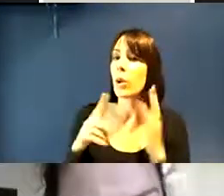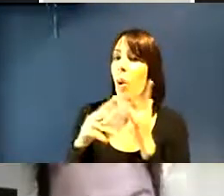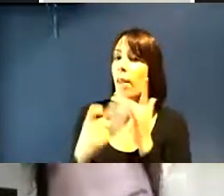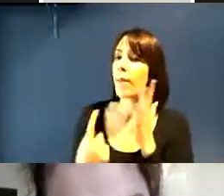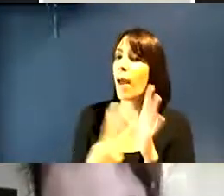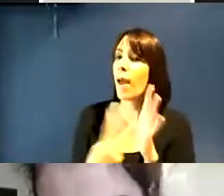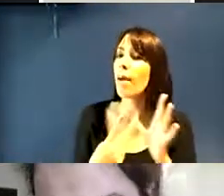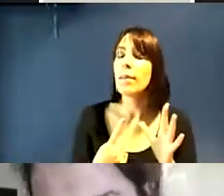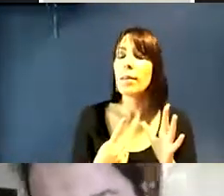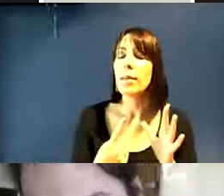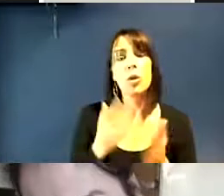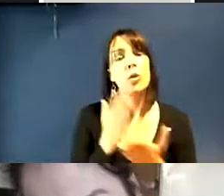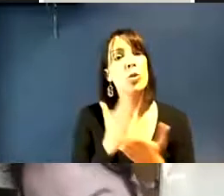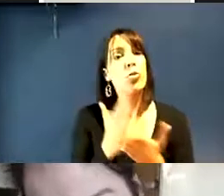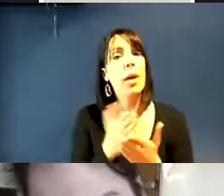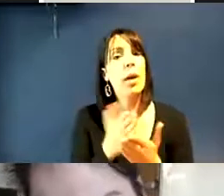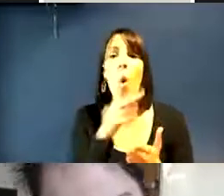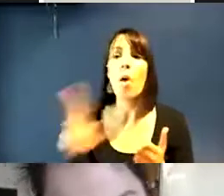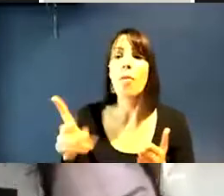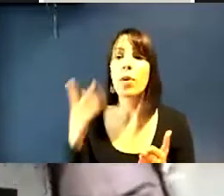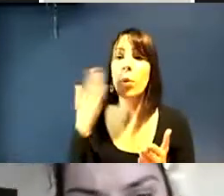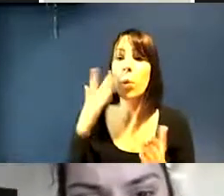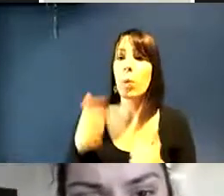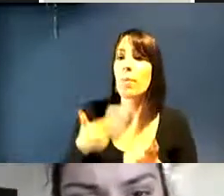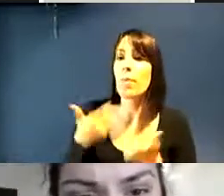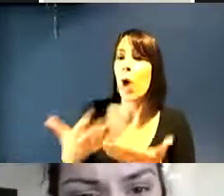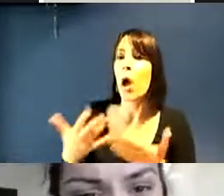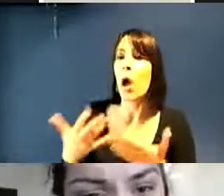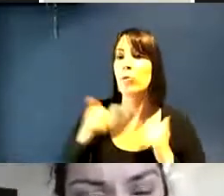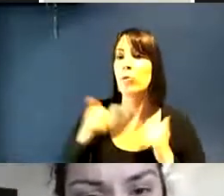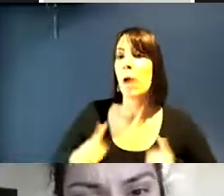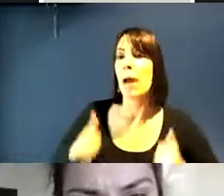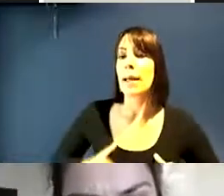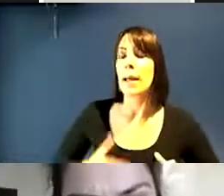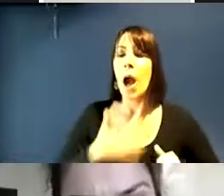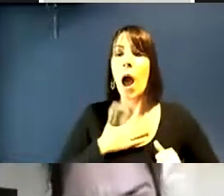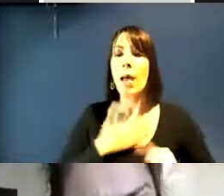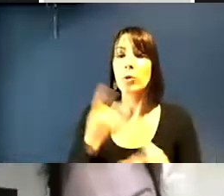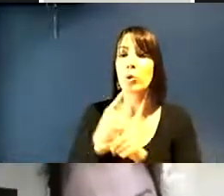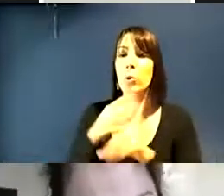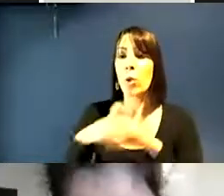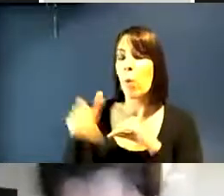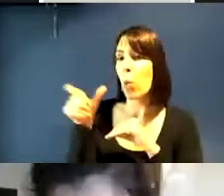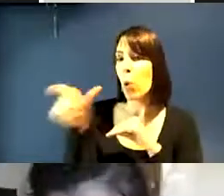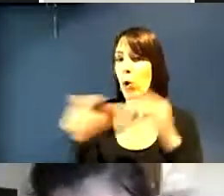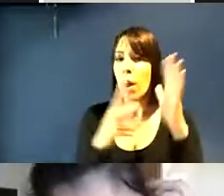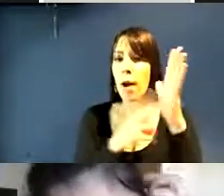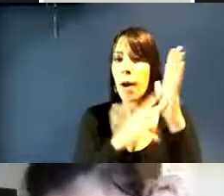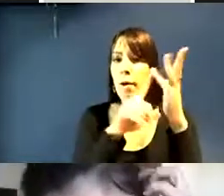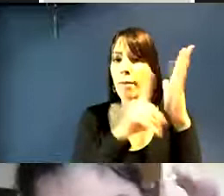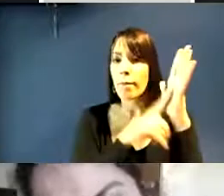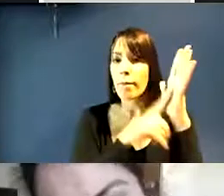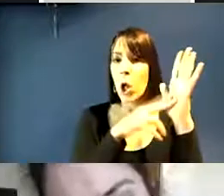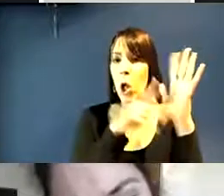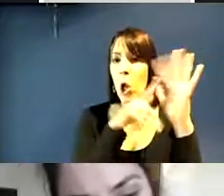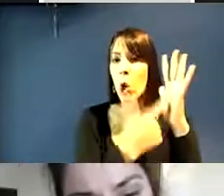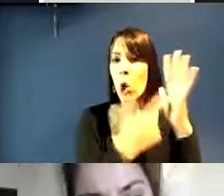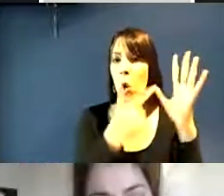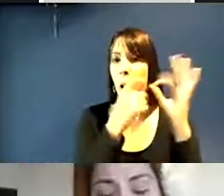often in training, I like to talk about the word vulnerable, particularly because it came up in a lot of the rhetoric around the pandemic.